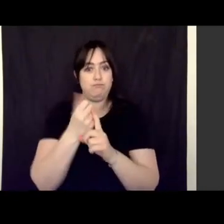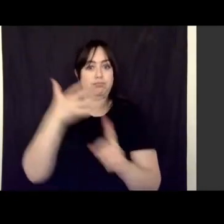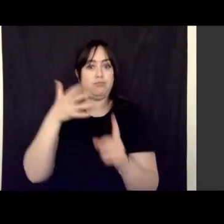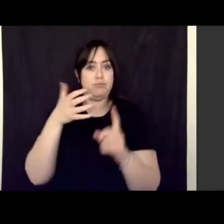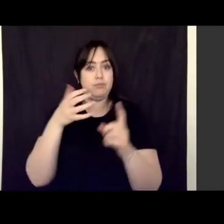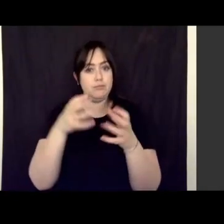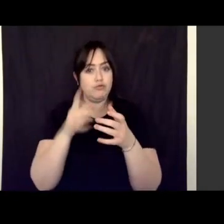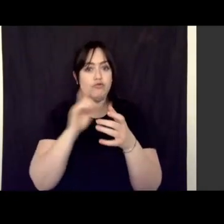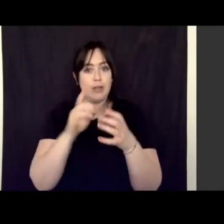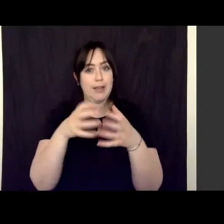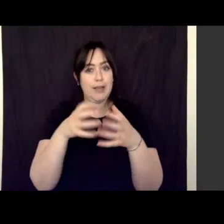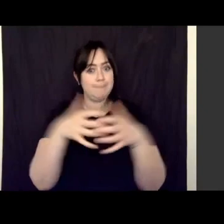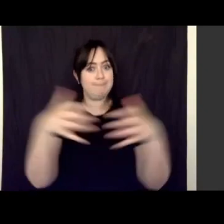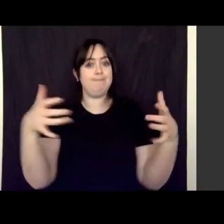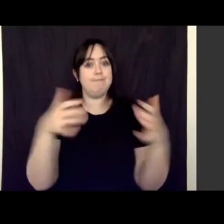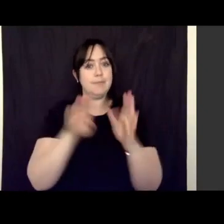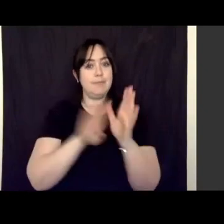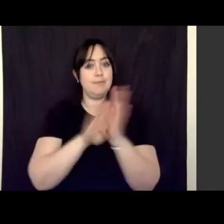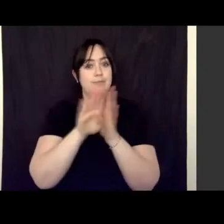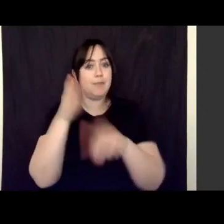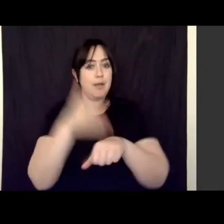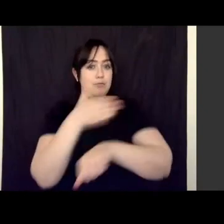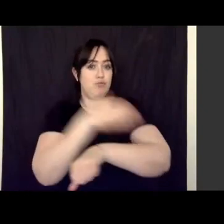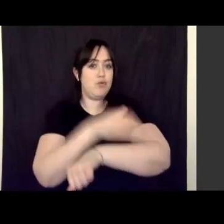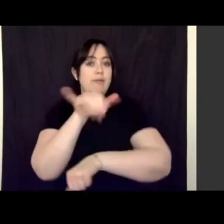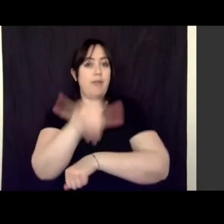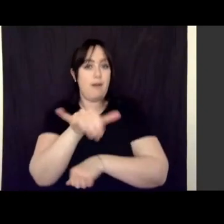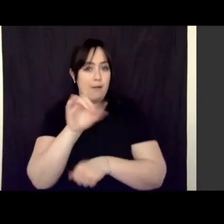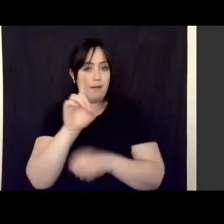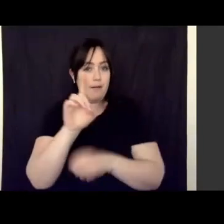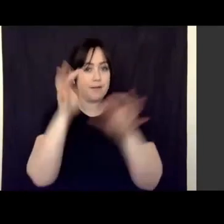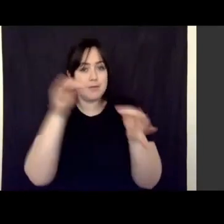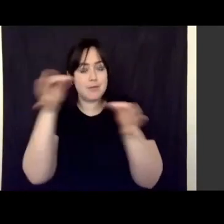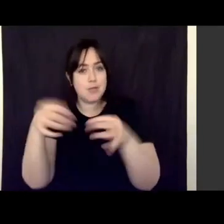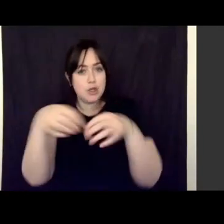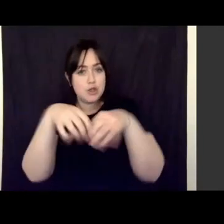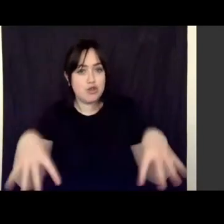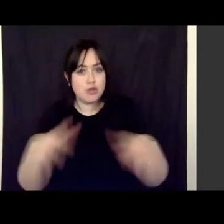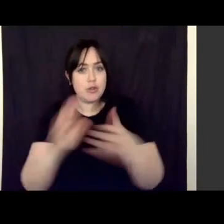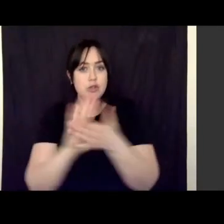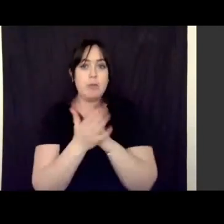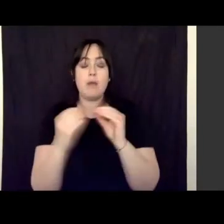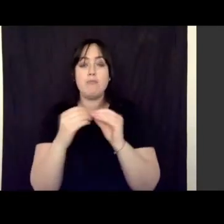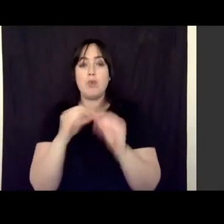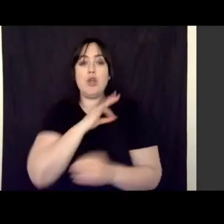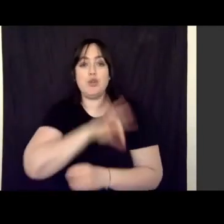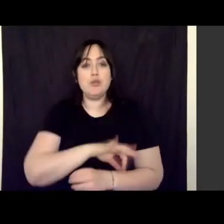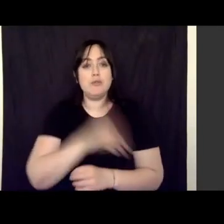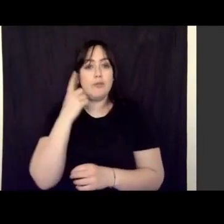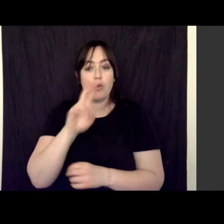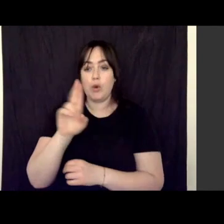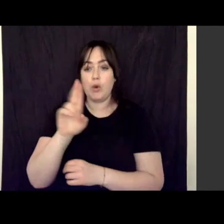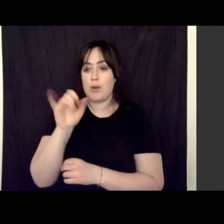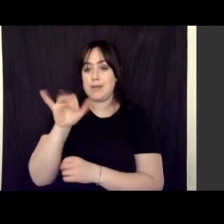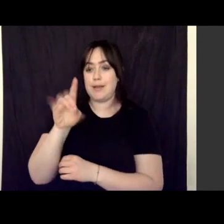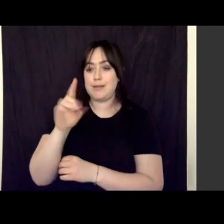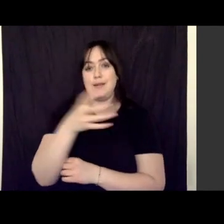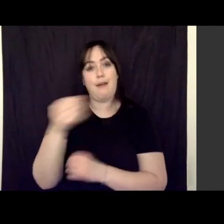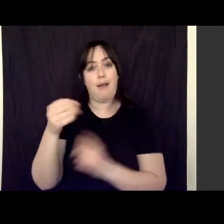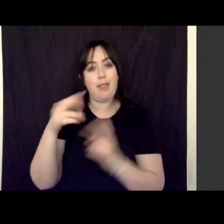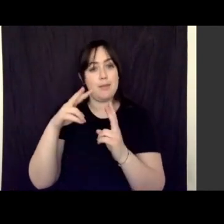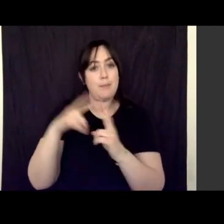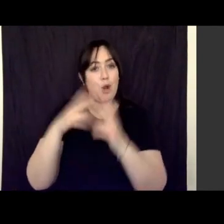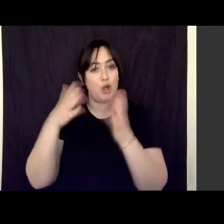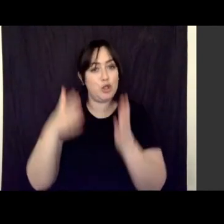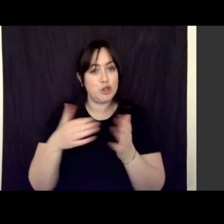to USAID. So in just a moment, you'll see your screen shift. You won't need to do anything.